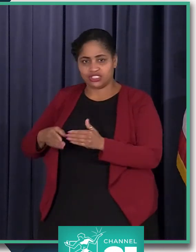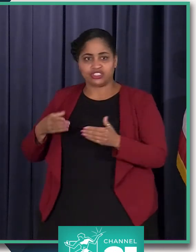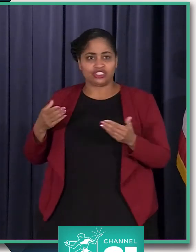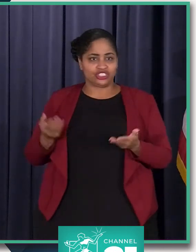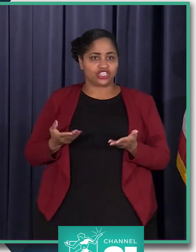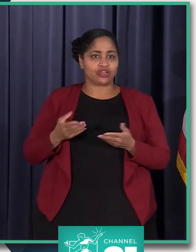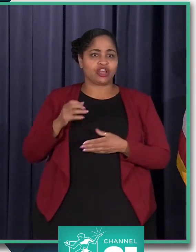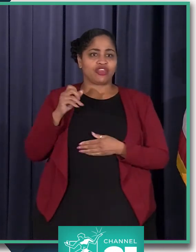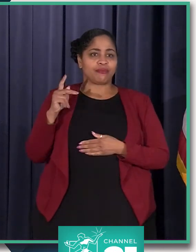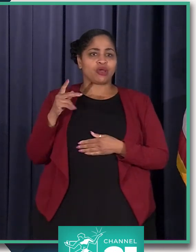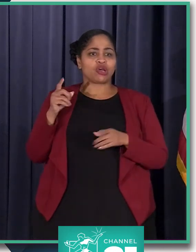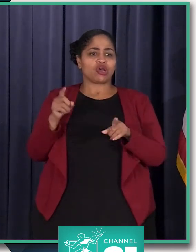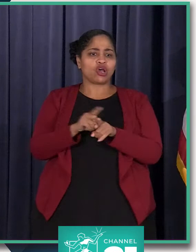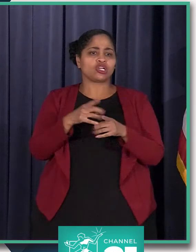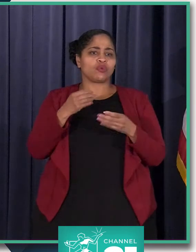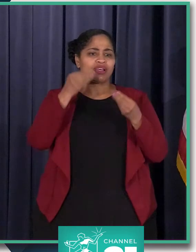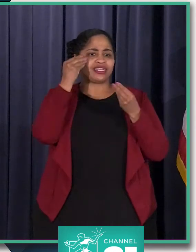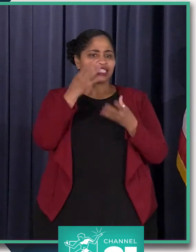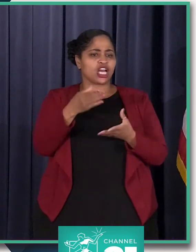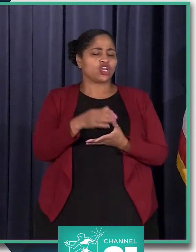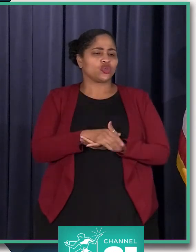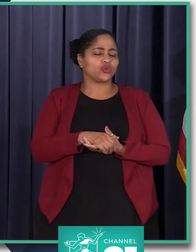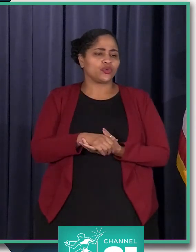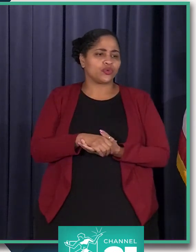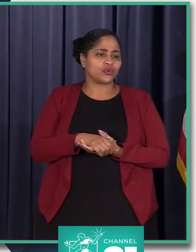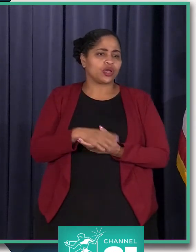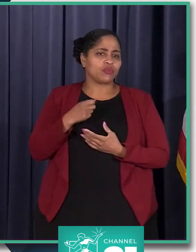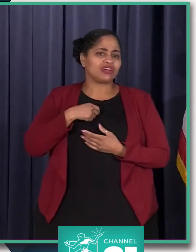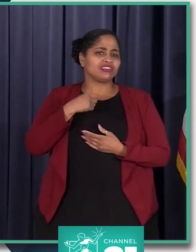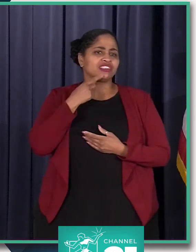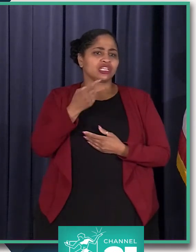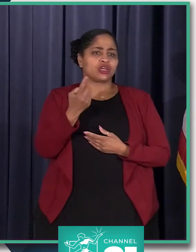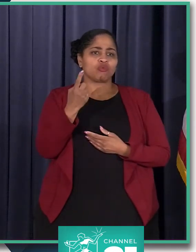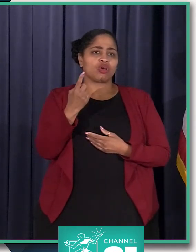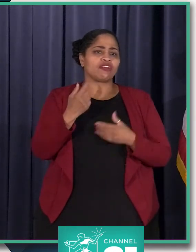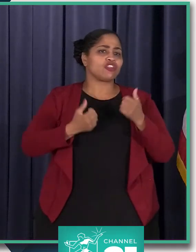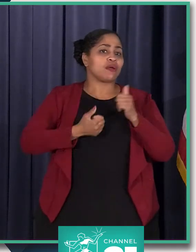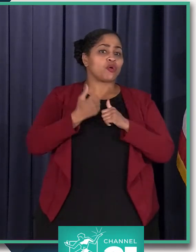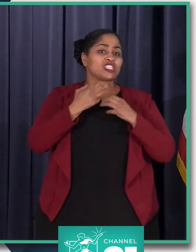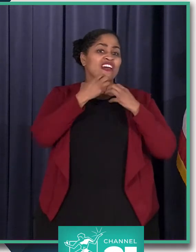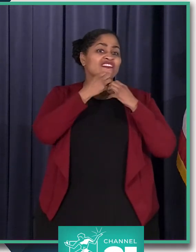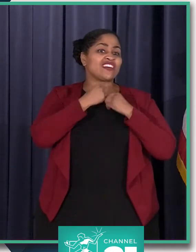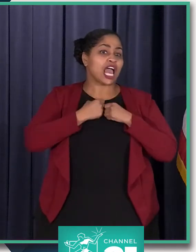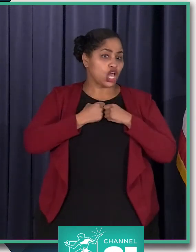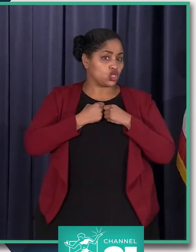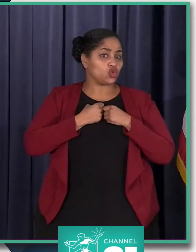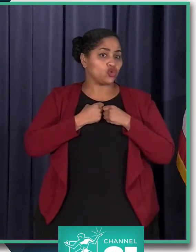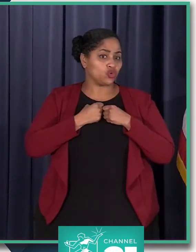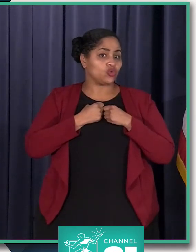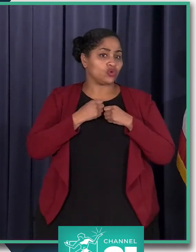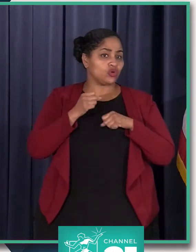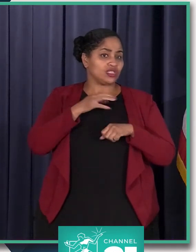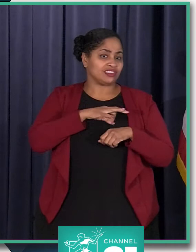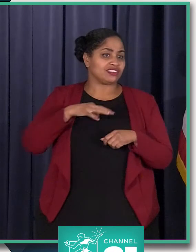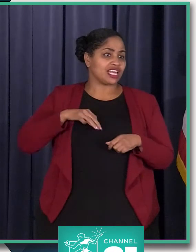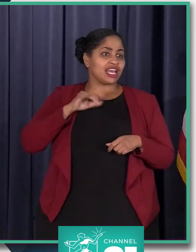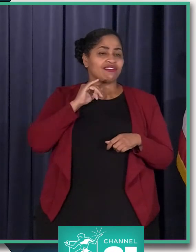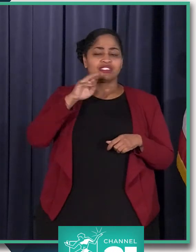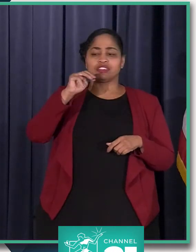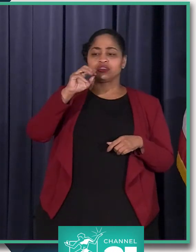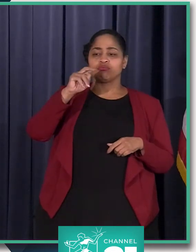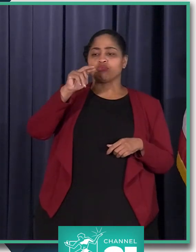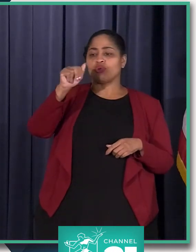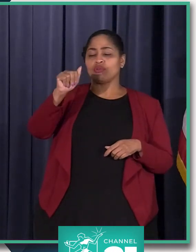And also, I want to tell you that I think one of your most valuable employees is Mona Ali. She's always responsive